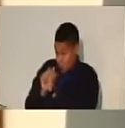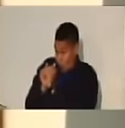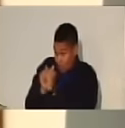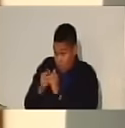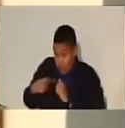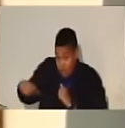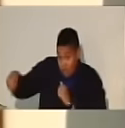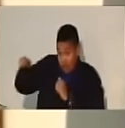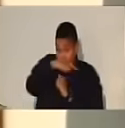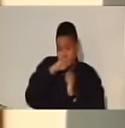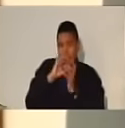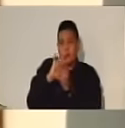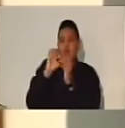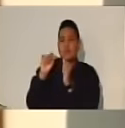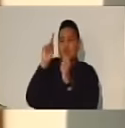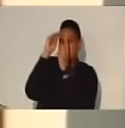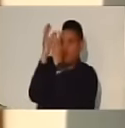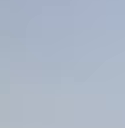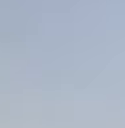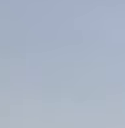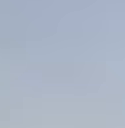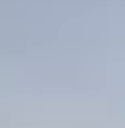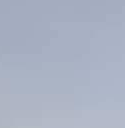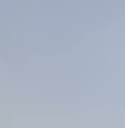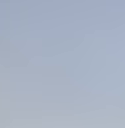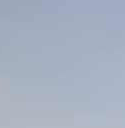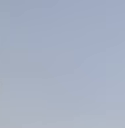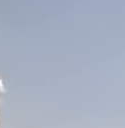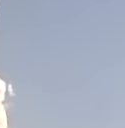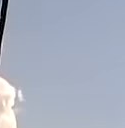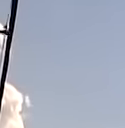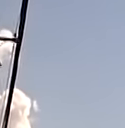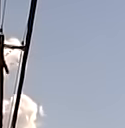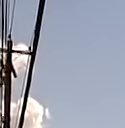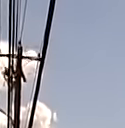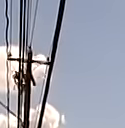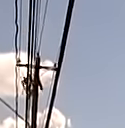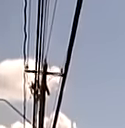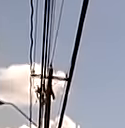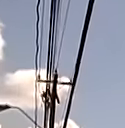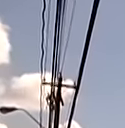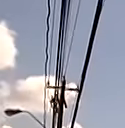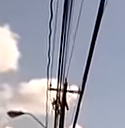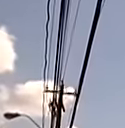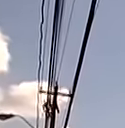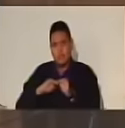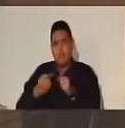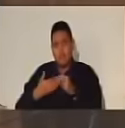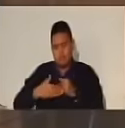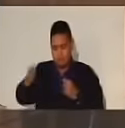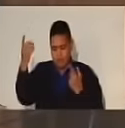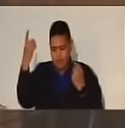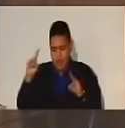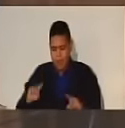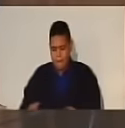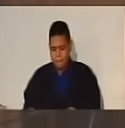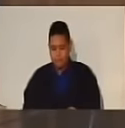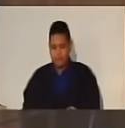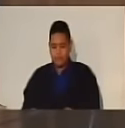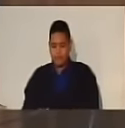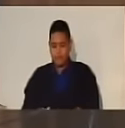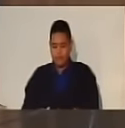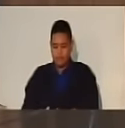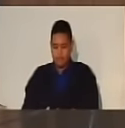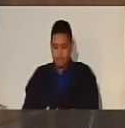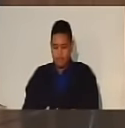partnership, we will be able to get the job done. Other initiatives to strengthen and grow the MSME sector include Improving access